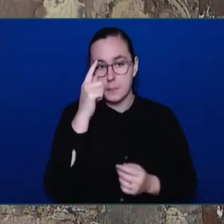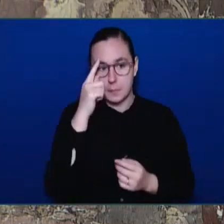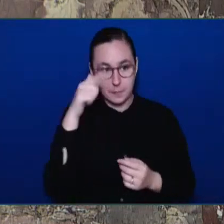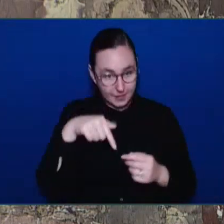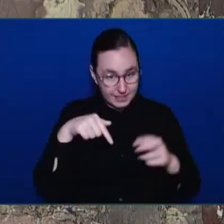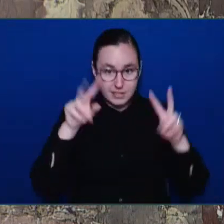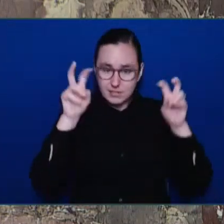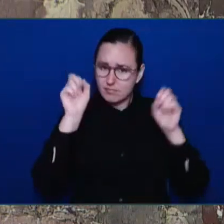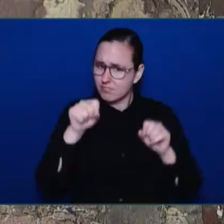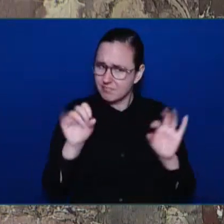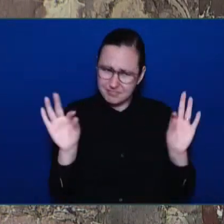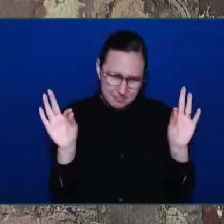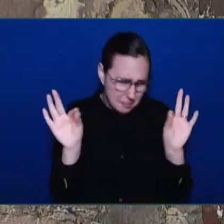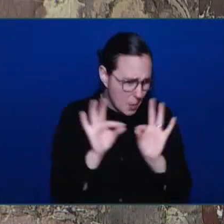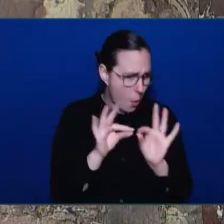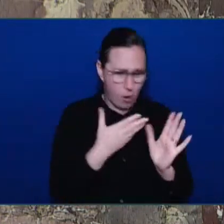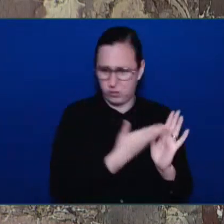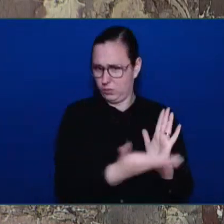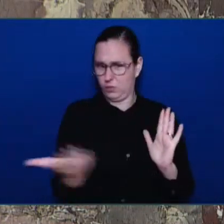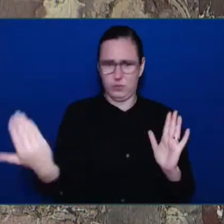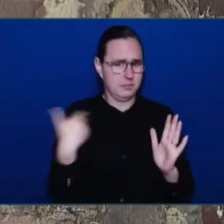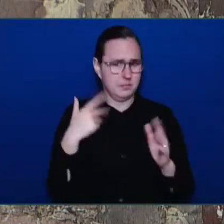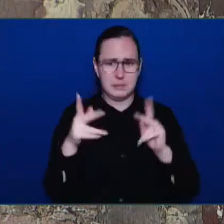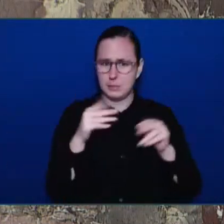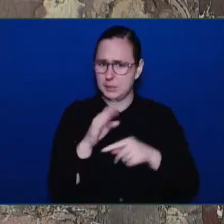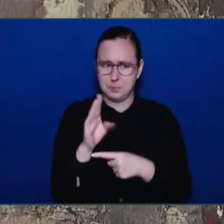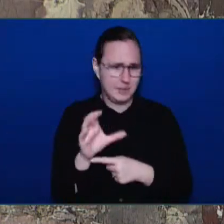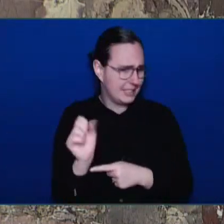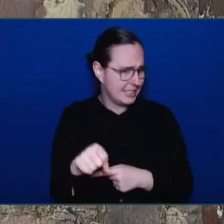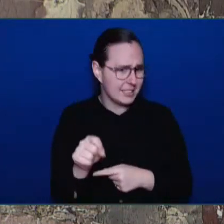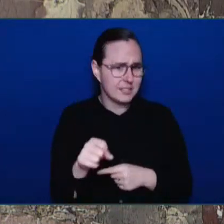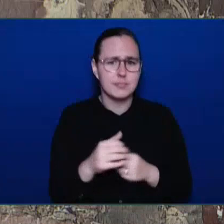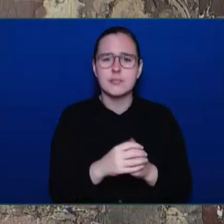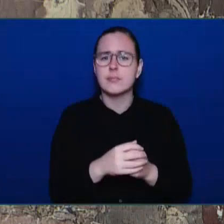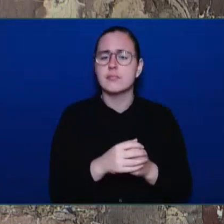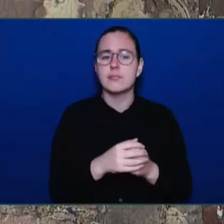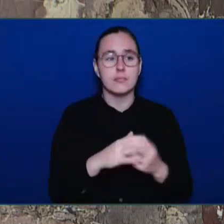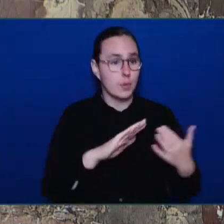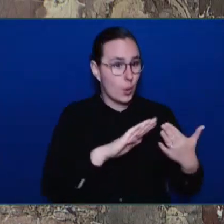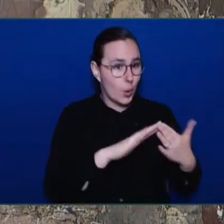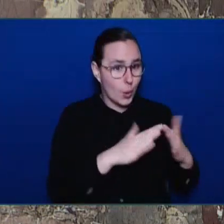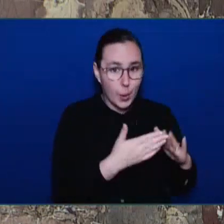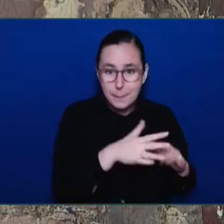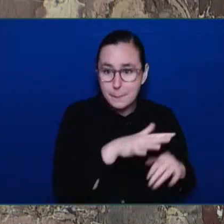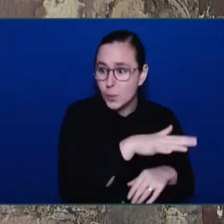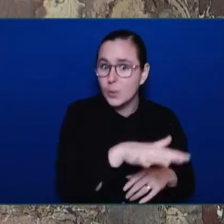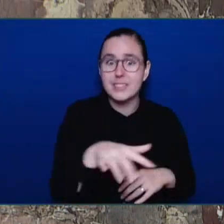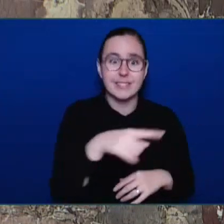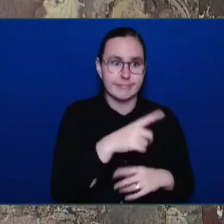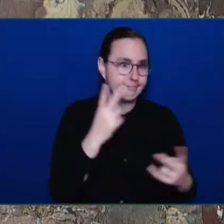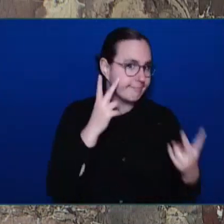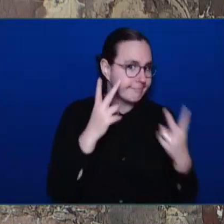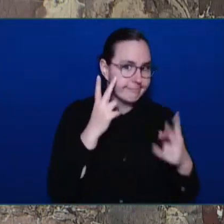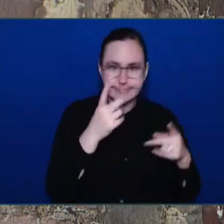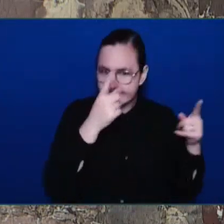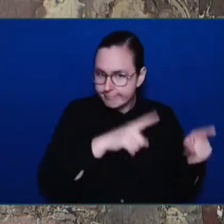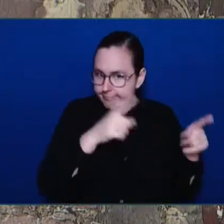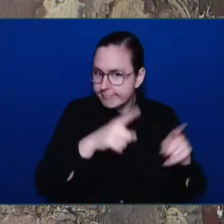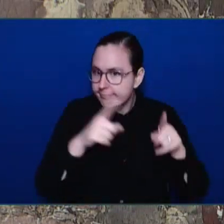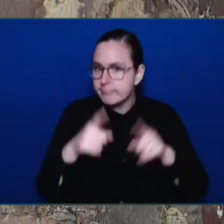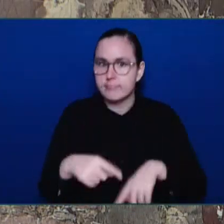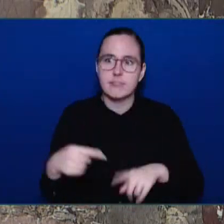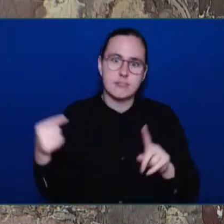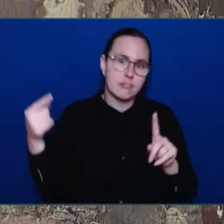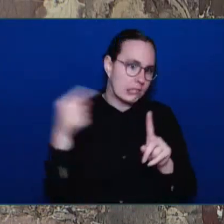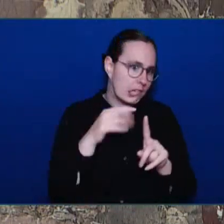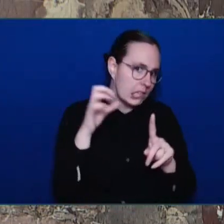when we hear in our communities or on the news about violent attack or about prolific